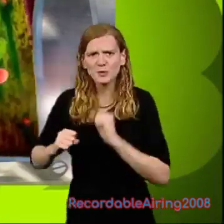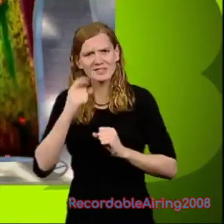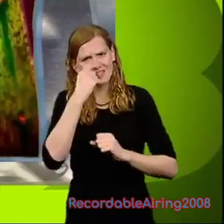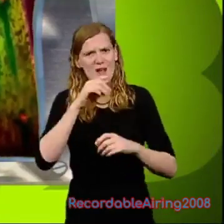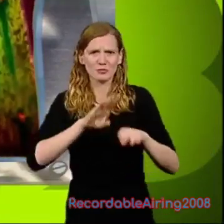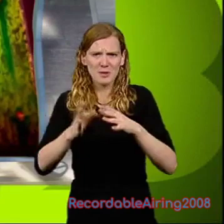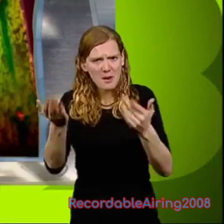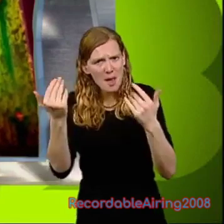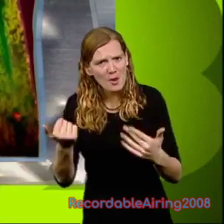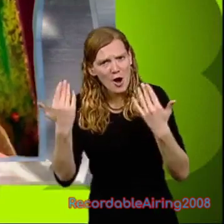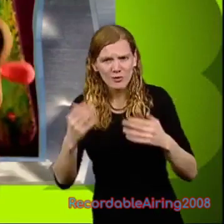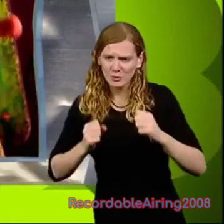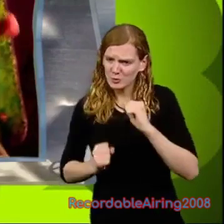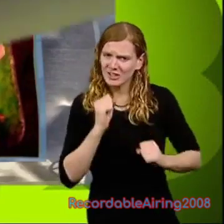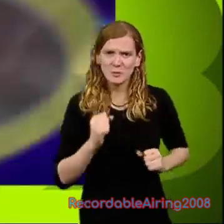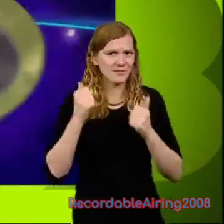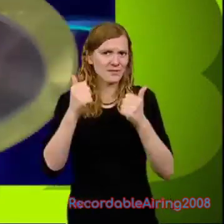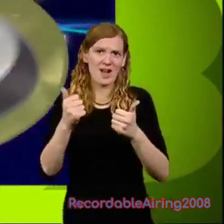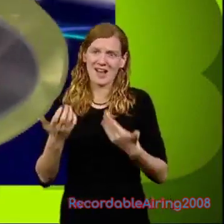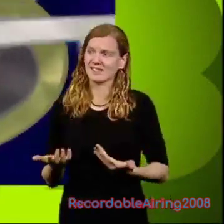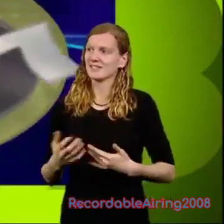so fine. Twist so